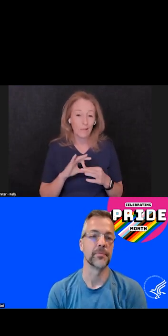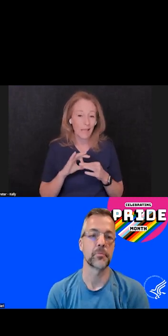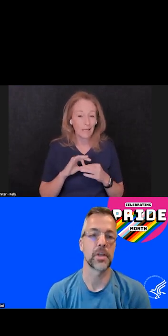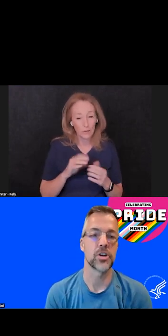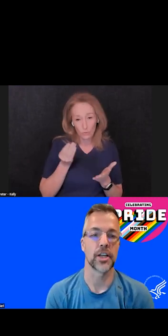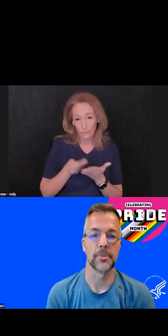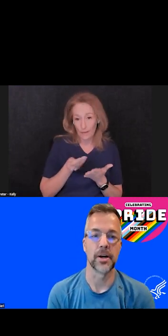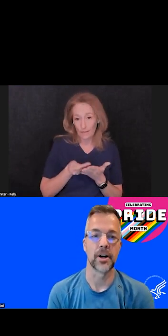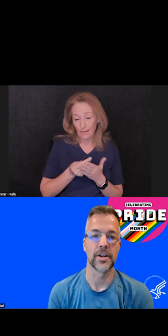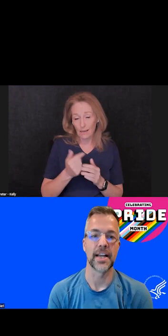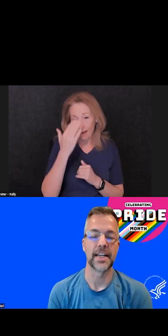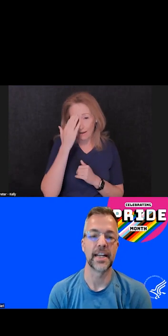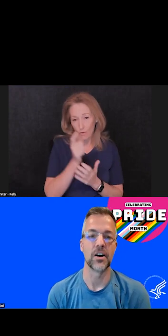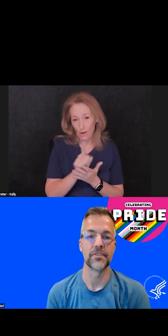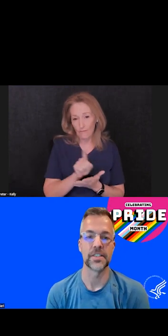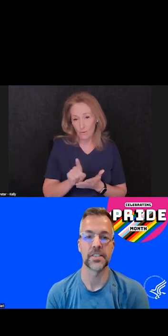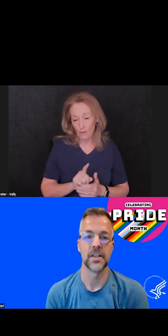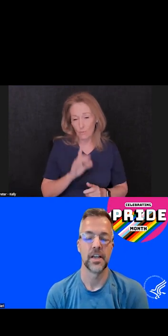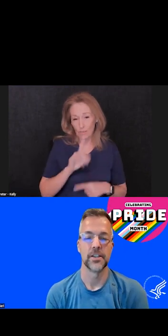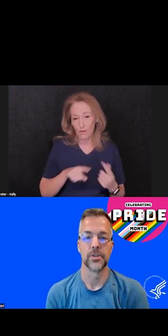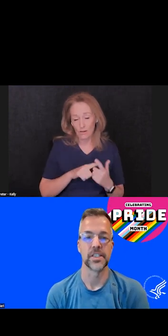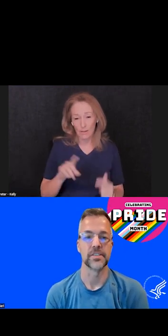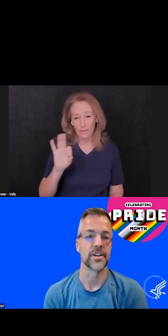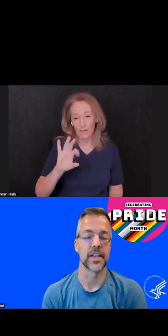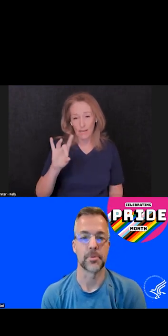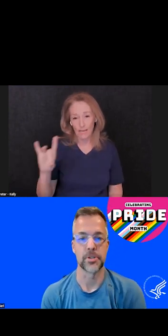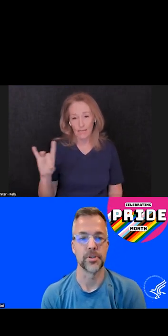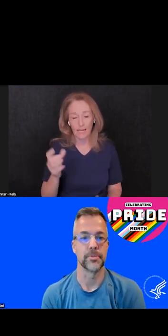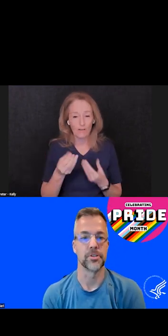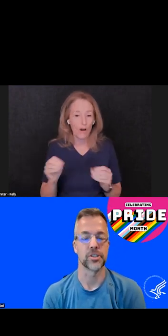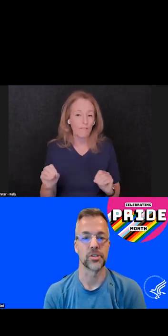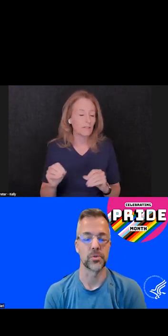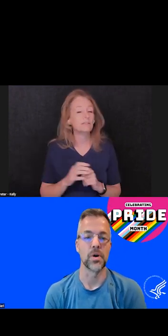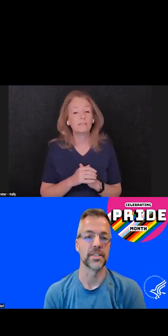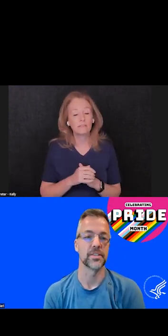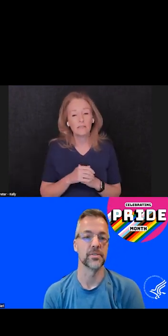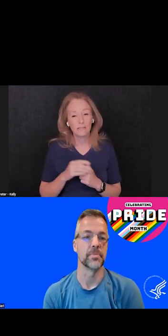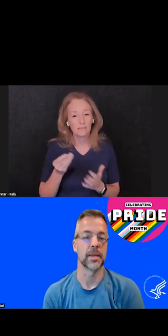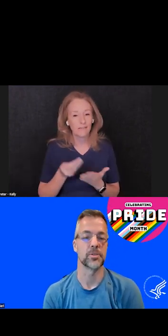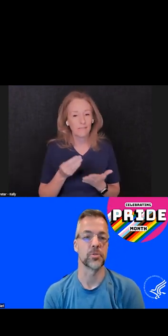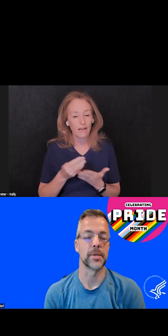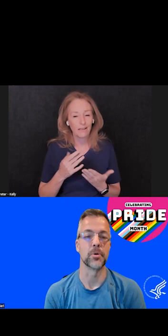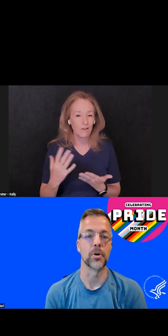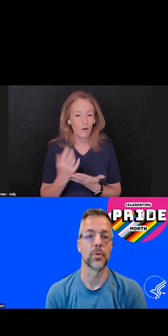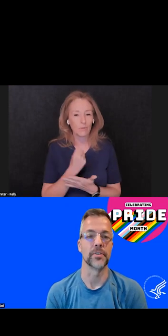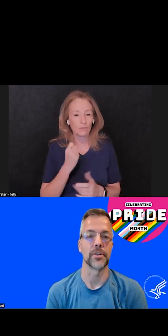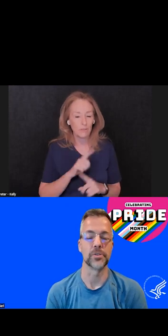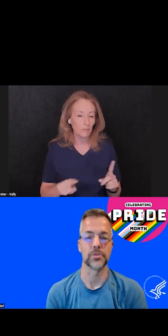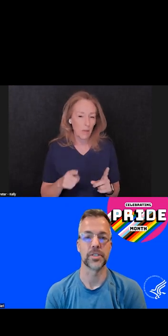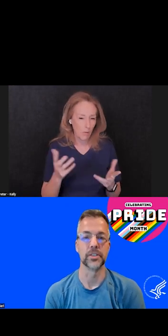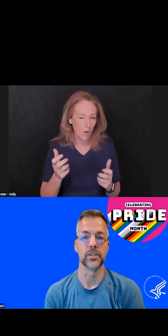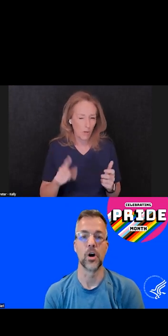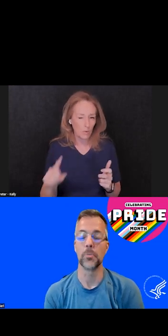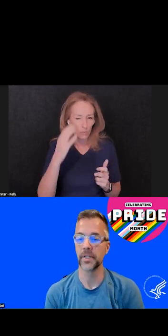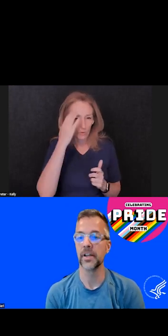been talking about our 988 office notices of funding opportunity, but just also wanted to make sure people were aware that those